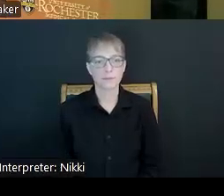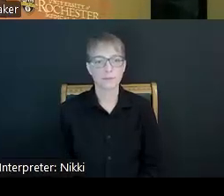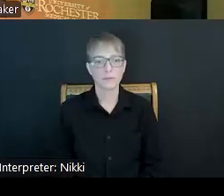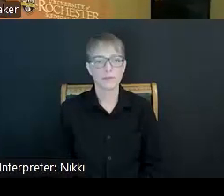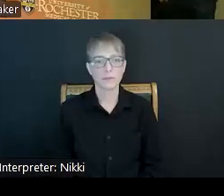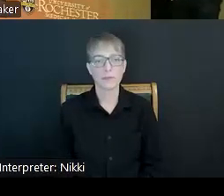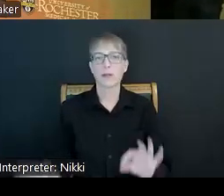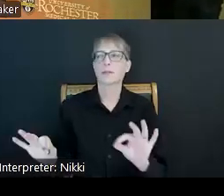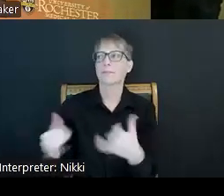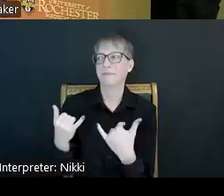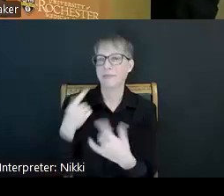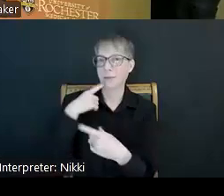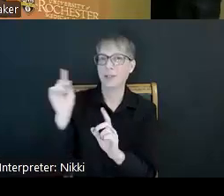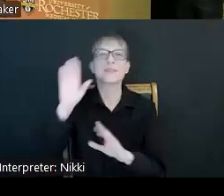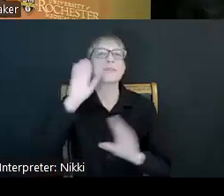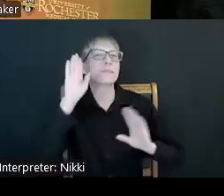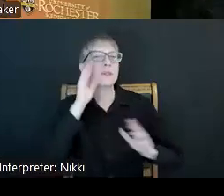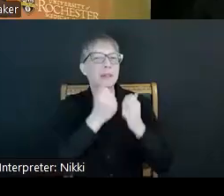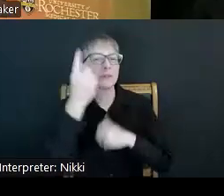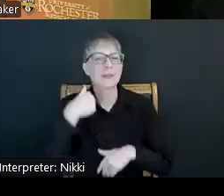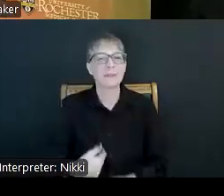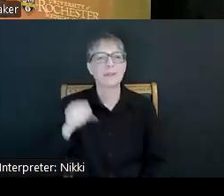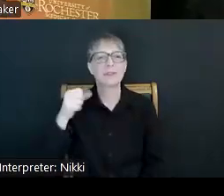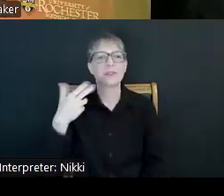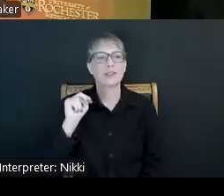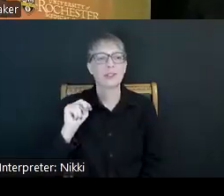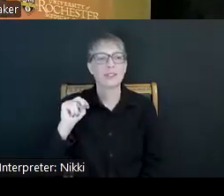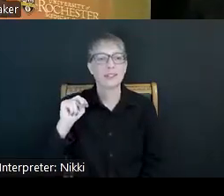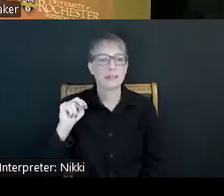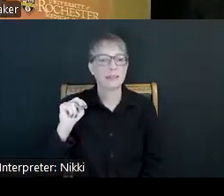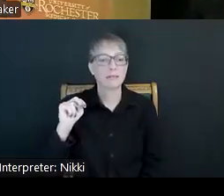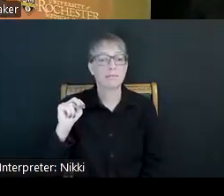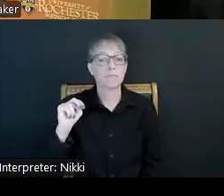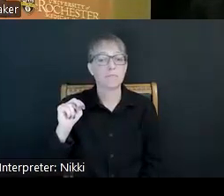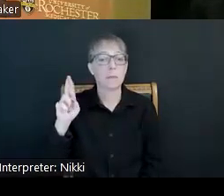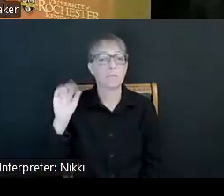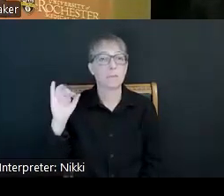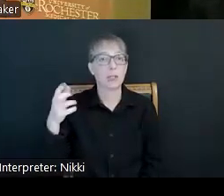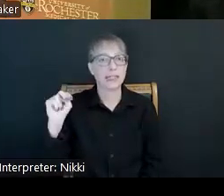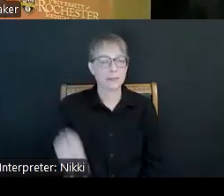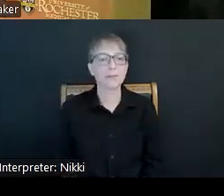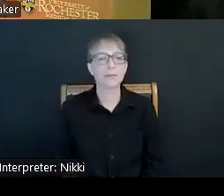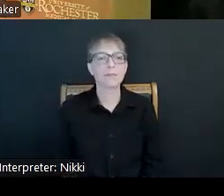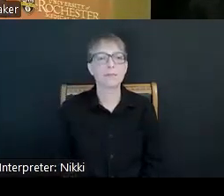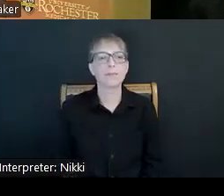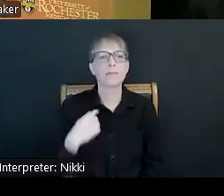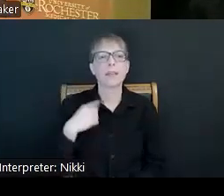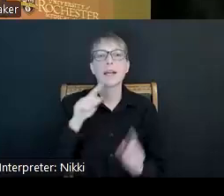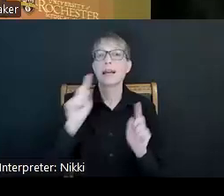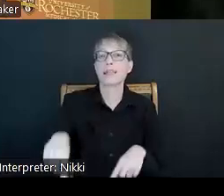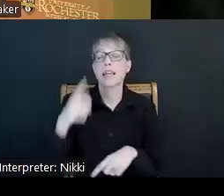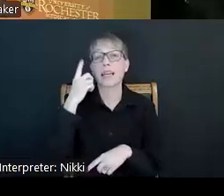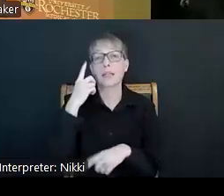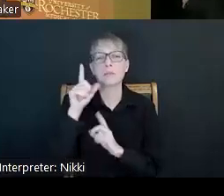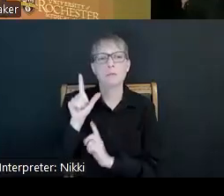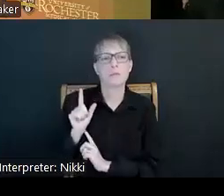Now it works. Hello, everyone. I'm Shane Wiegand. I came here in 2018 for a brown bag presentation as a